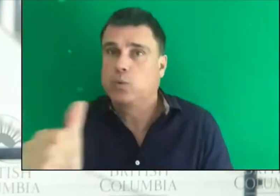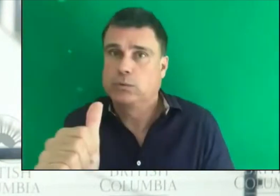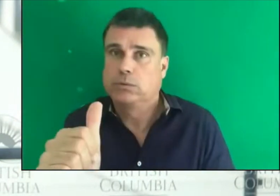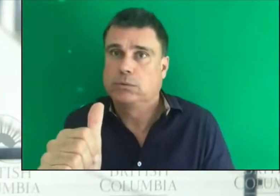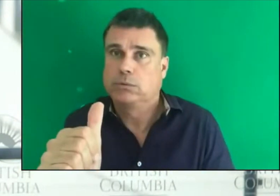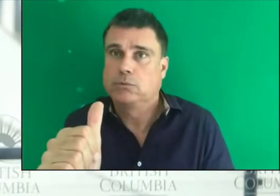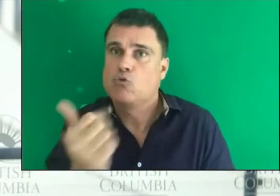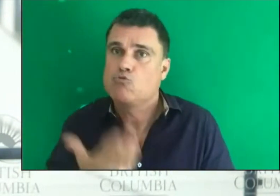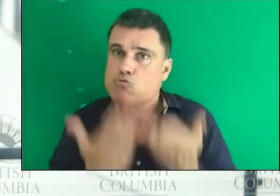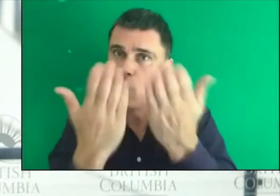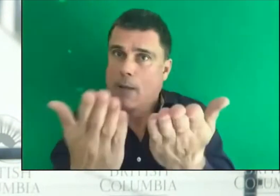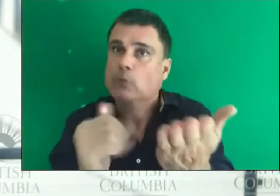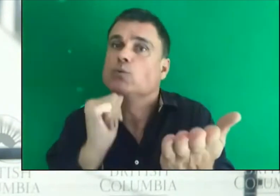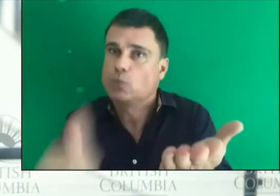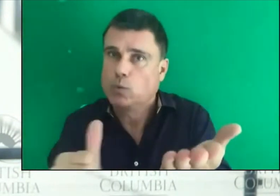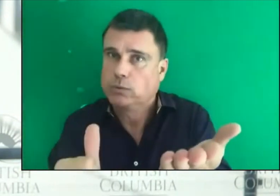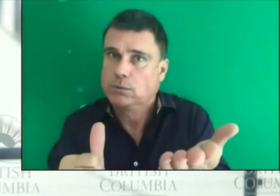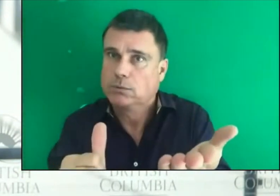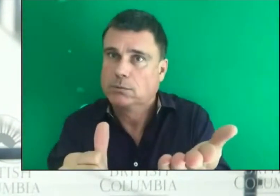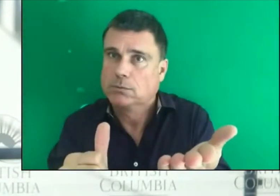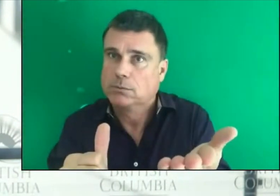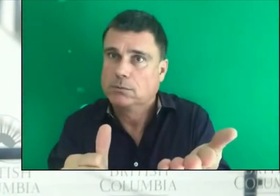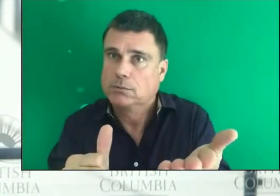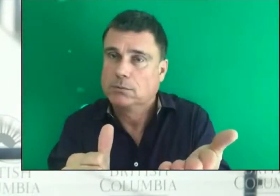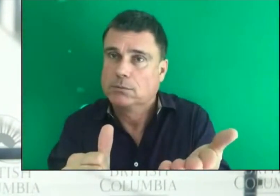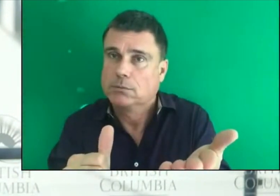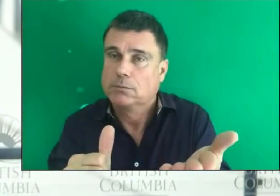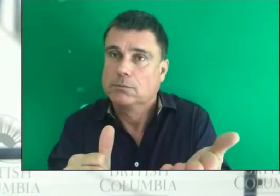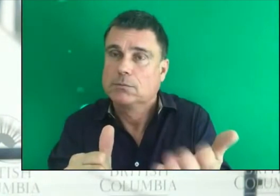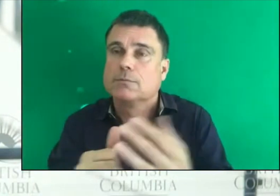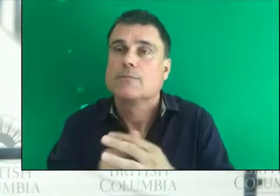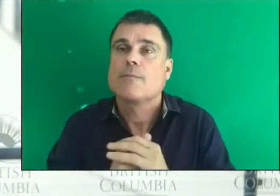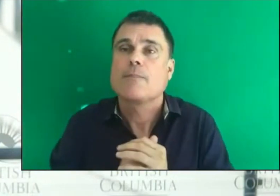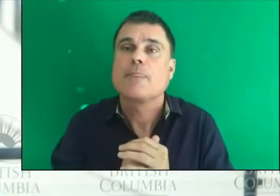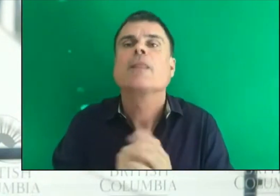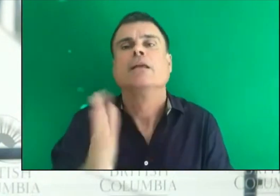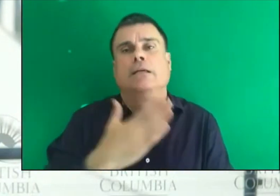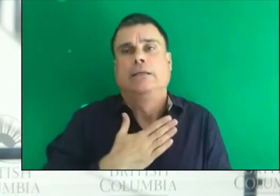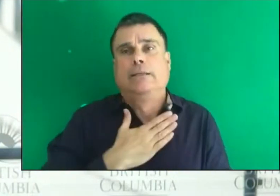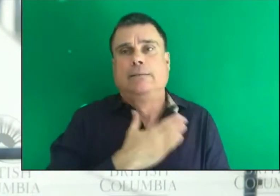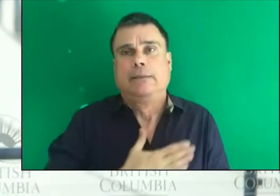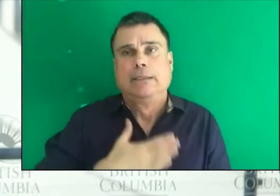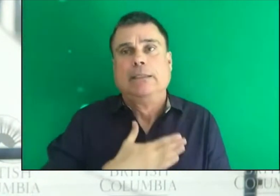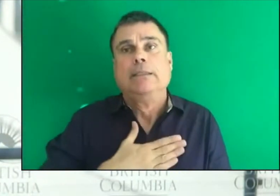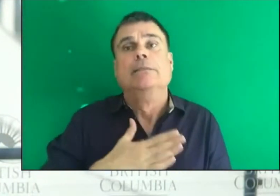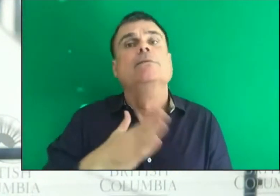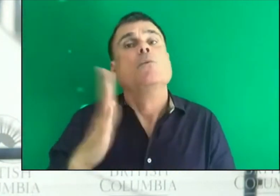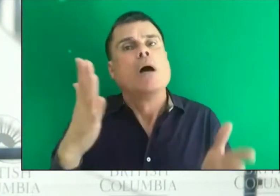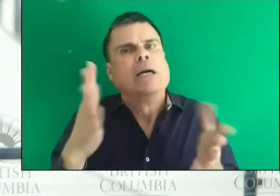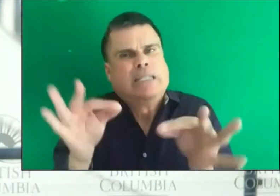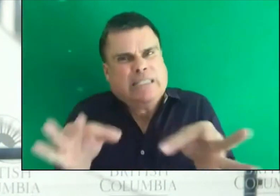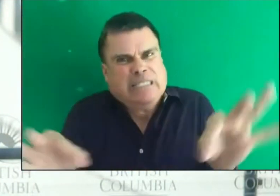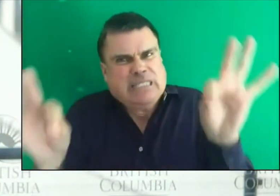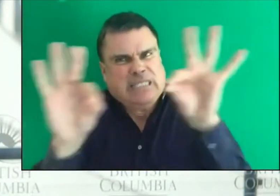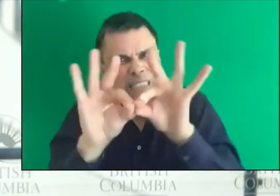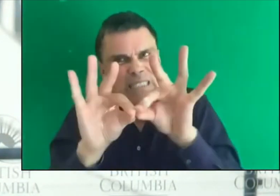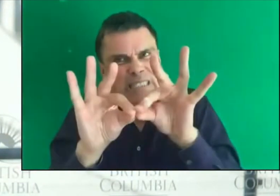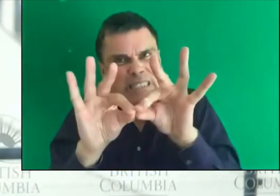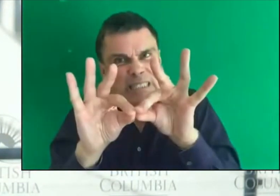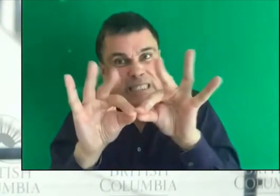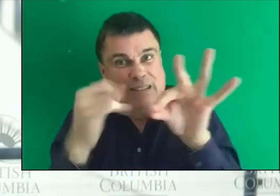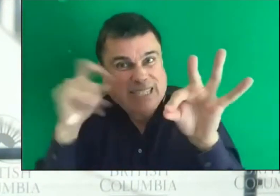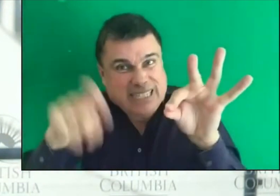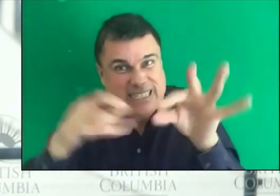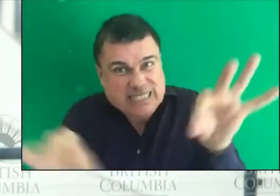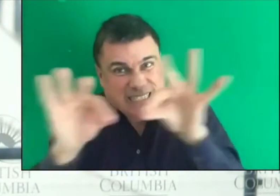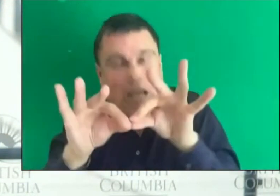that you actually aren't allowed to take a ferry to Vancouver Island if you live in Fraser Health or Vancouver Coastal Health, or is that just a recommendation? It is